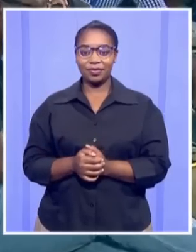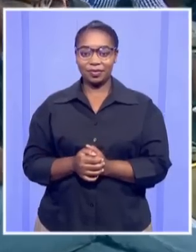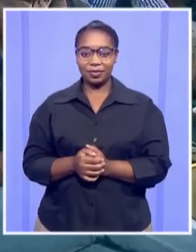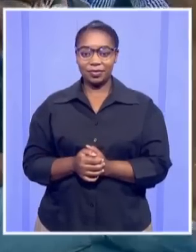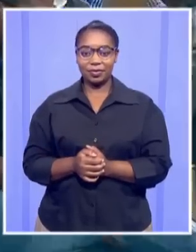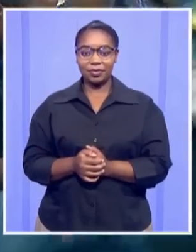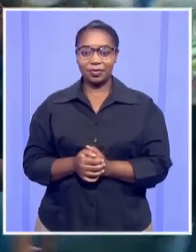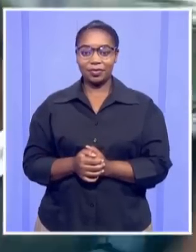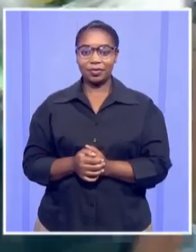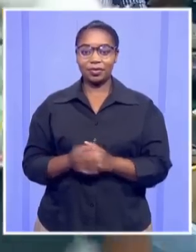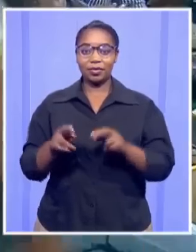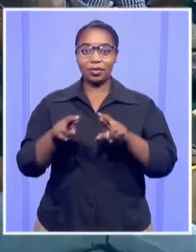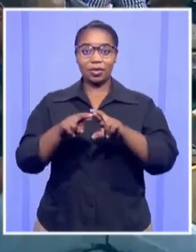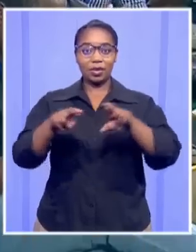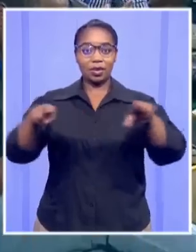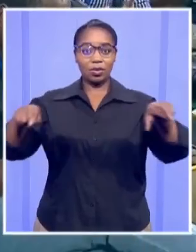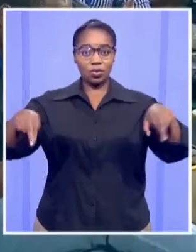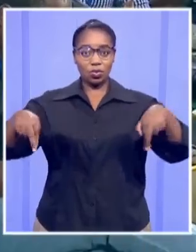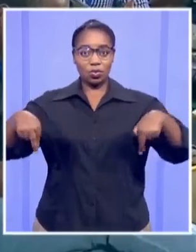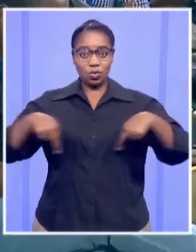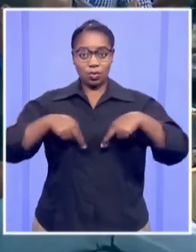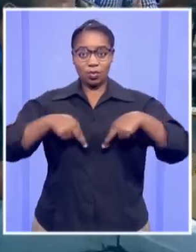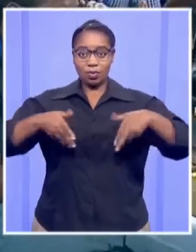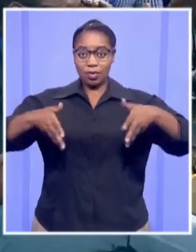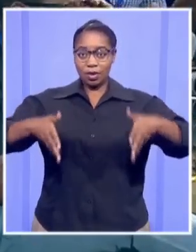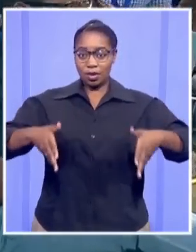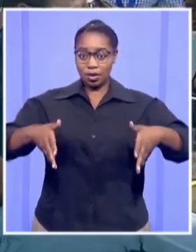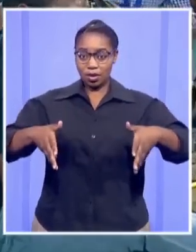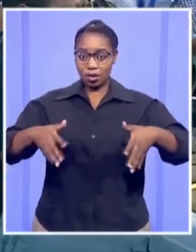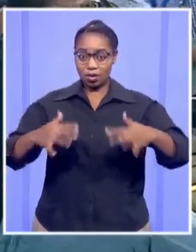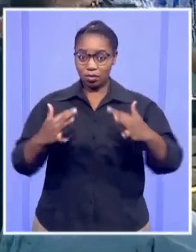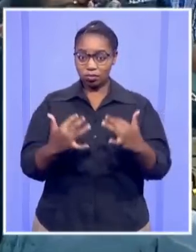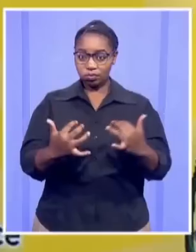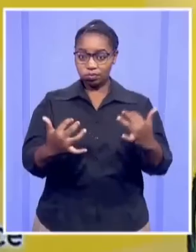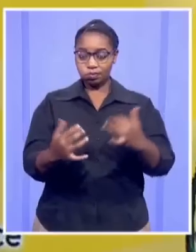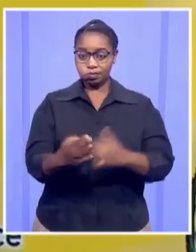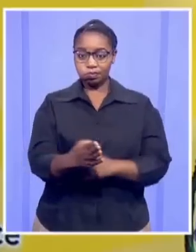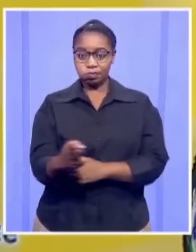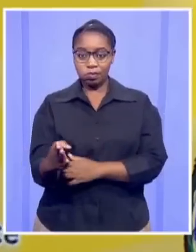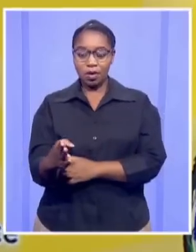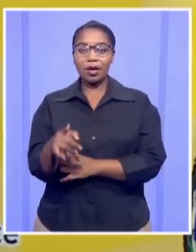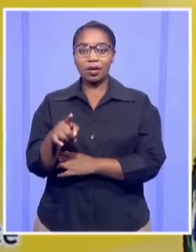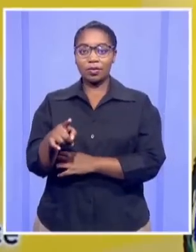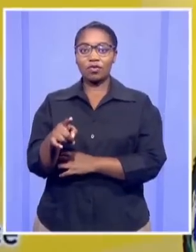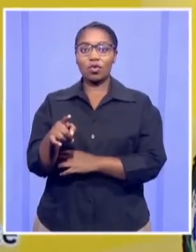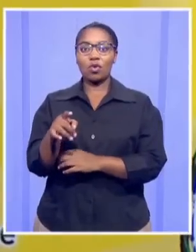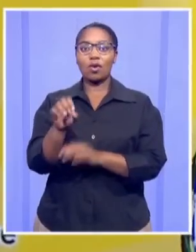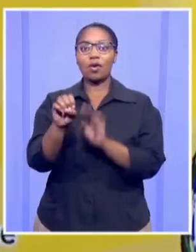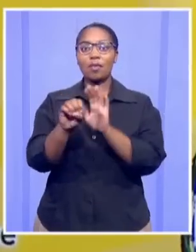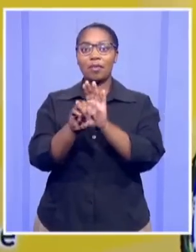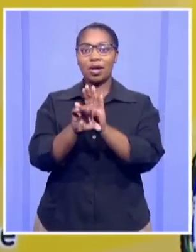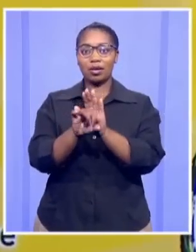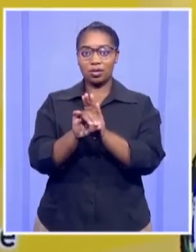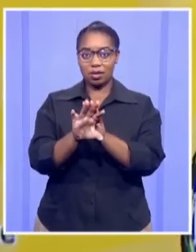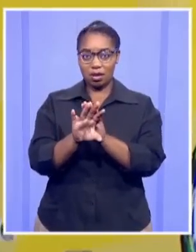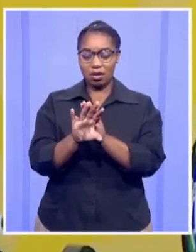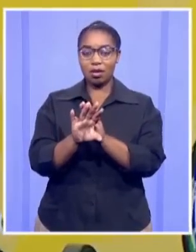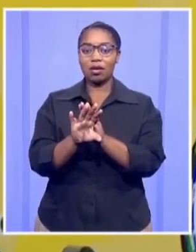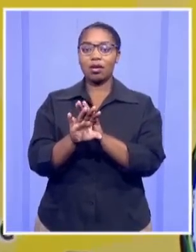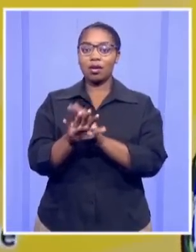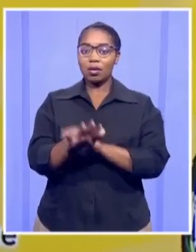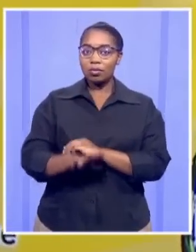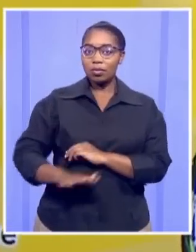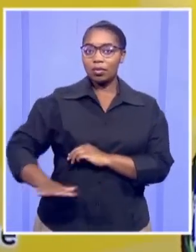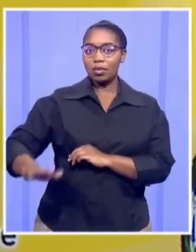This room where you are all in is the press room. This is going to be a